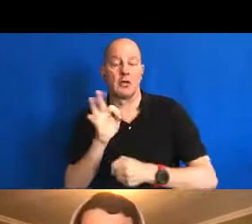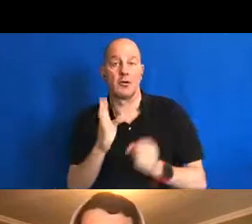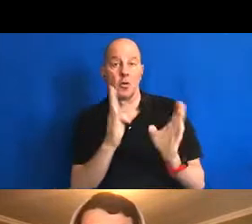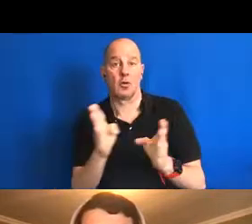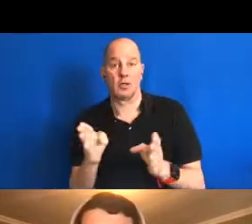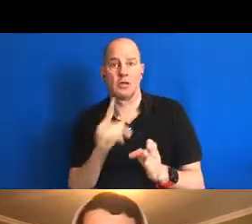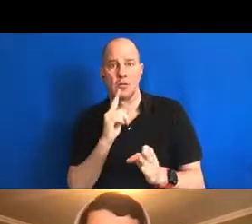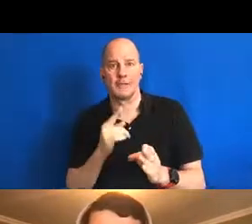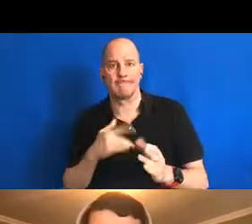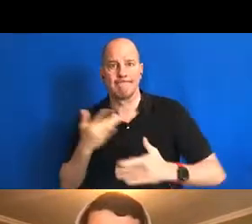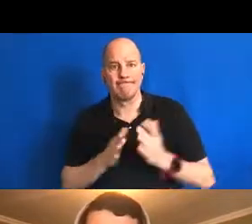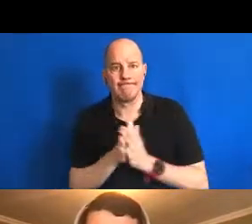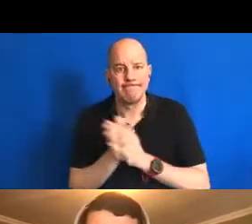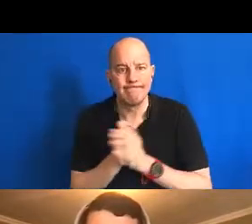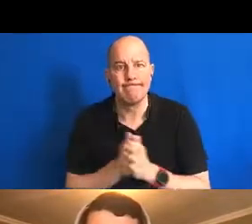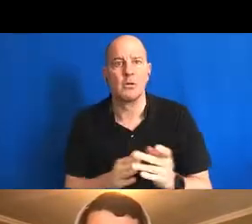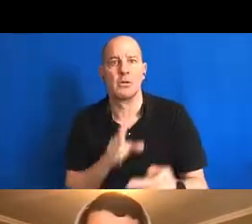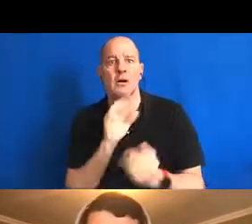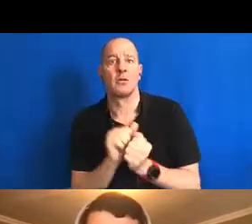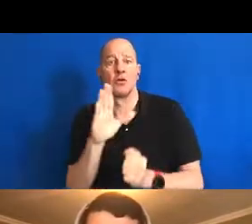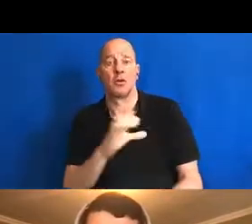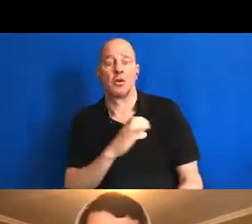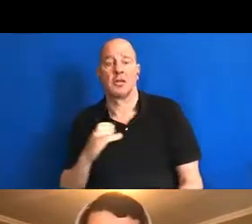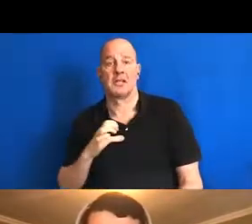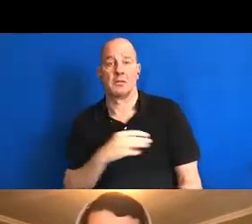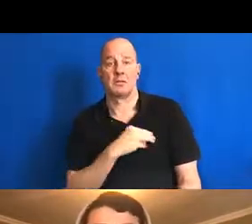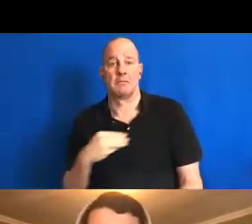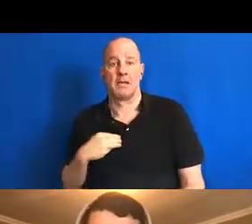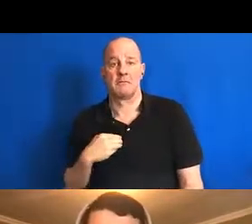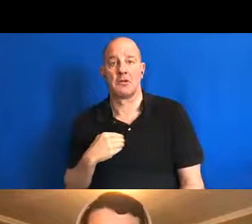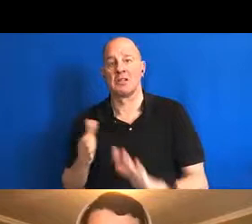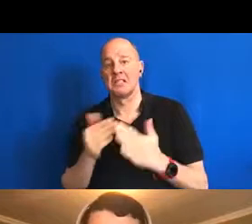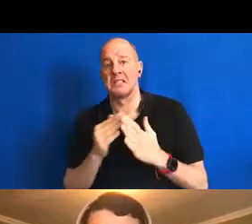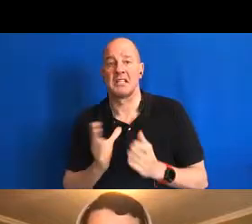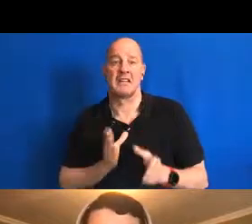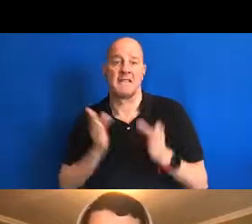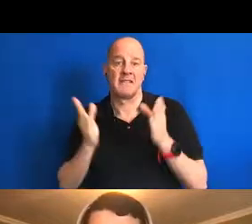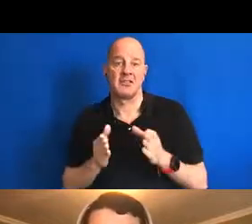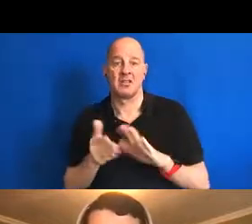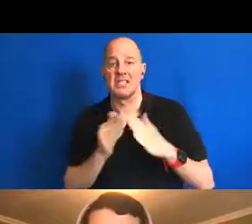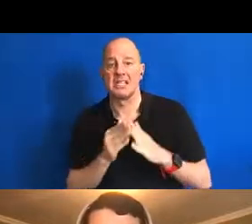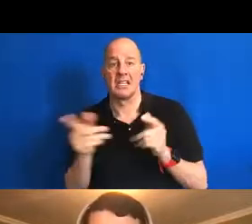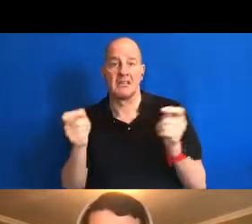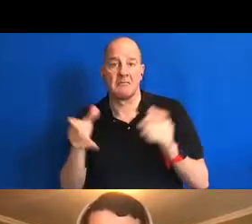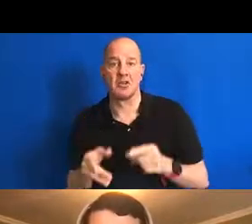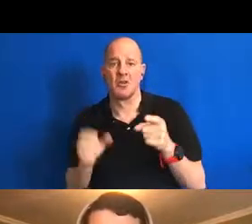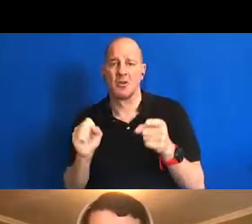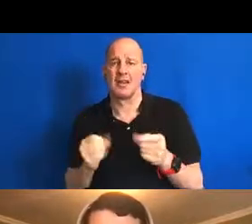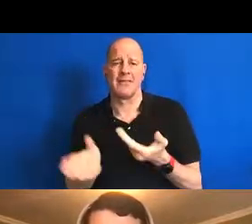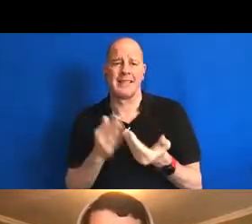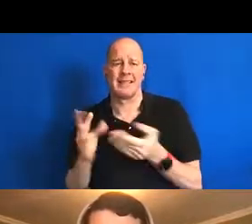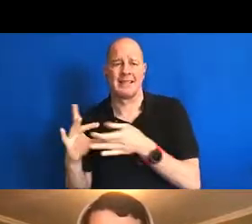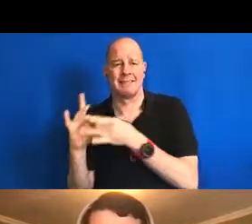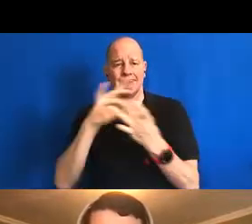can talk to a couple of your council members or city officials, city managers, and you can make the easy connection with the